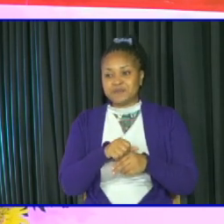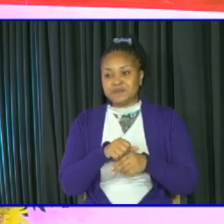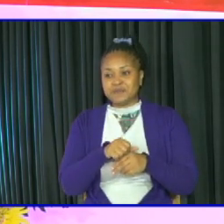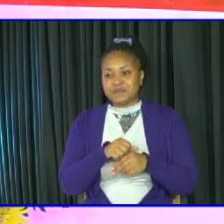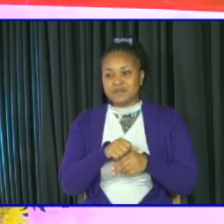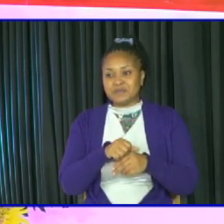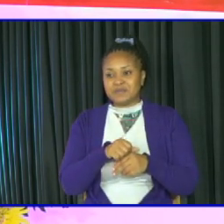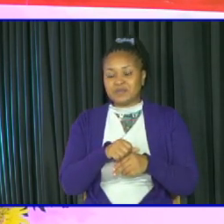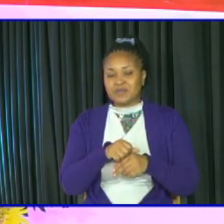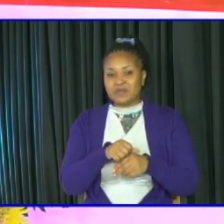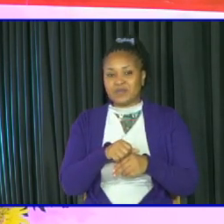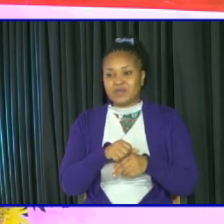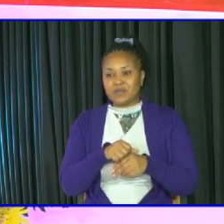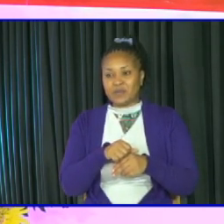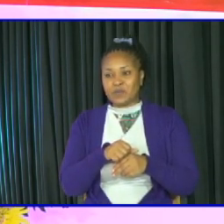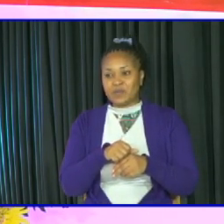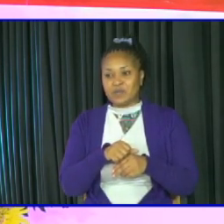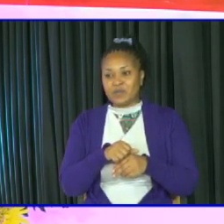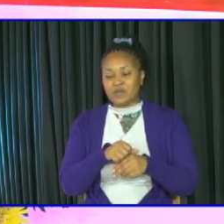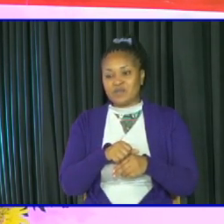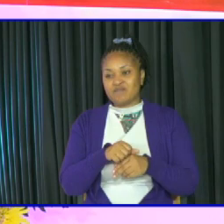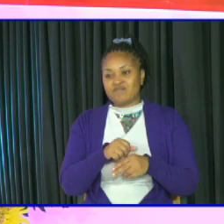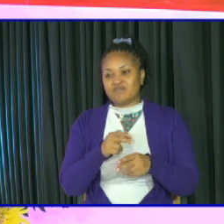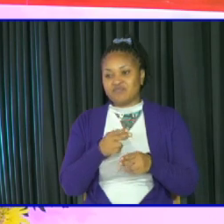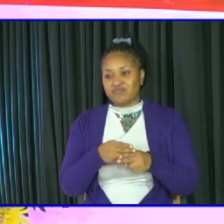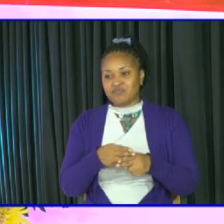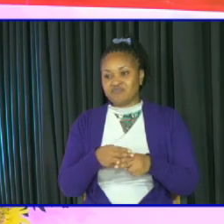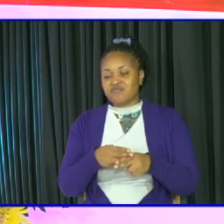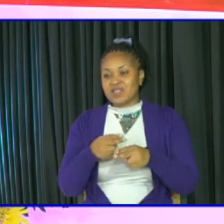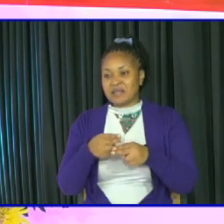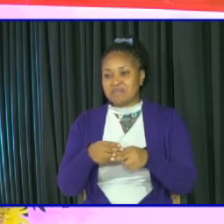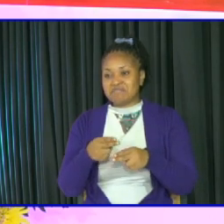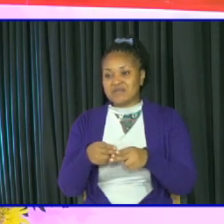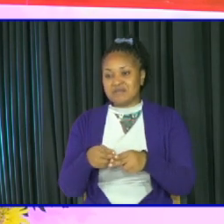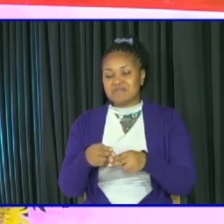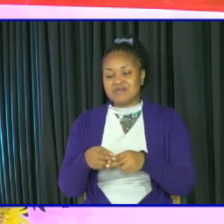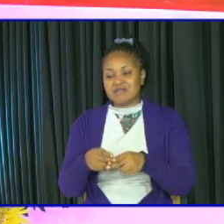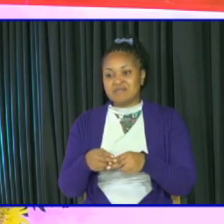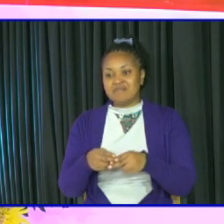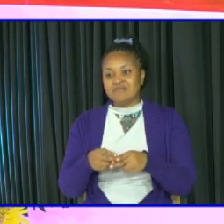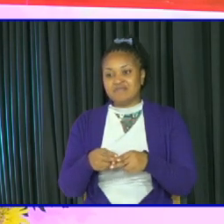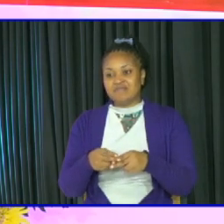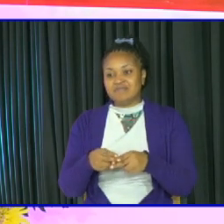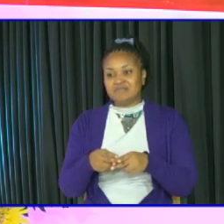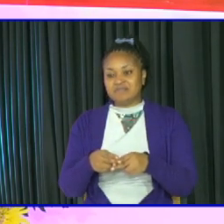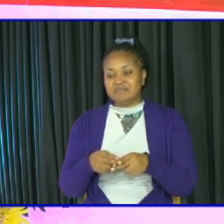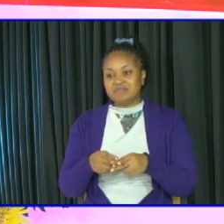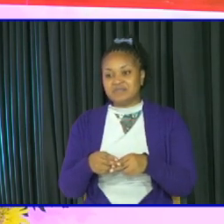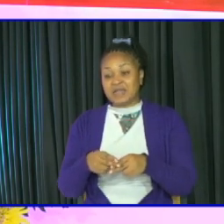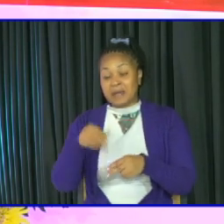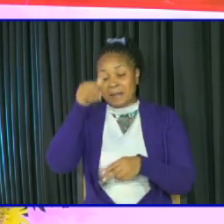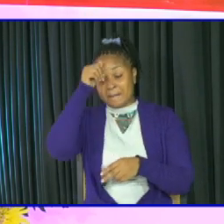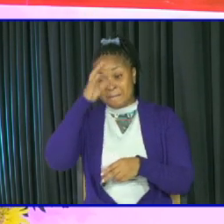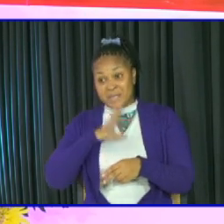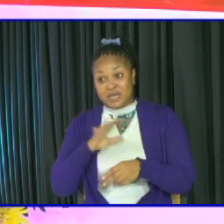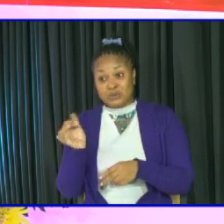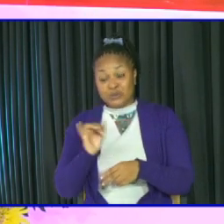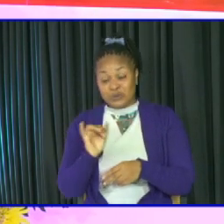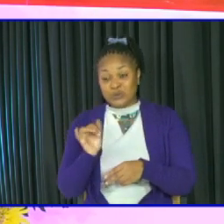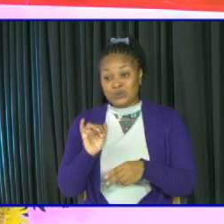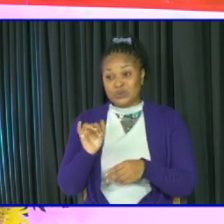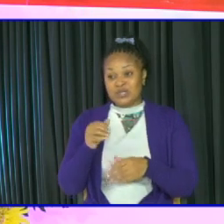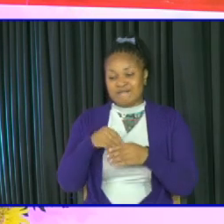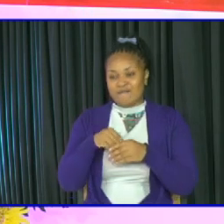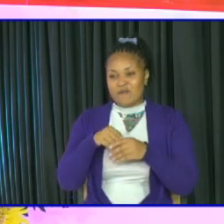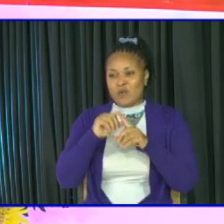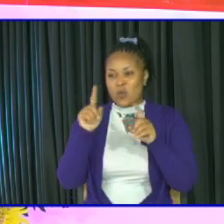Blackwood, Daniel Jackson, Elsa Beckford, Bridget Dunbar Cole, Dwight Taylor Jr., Allison Anglin